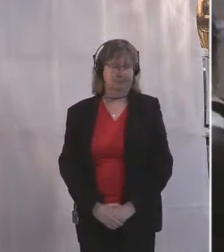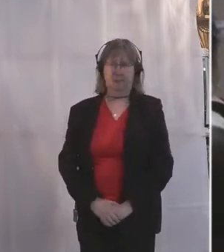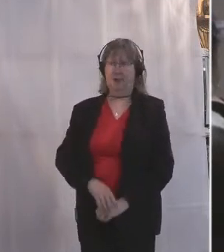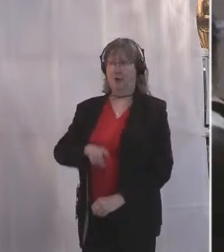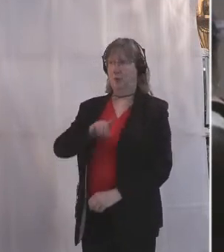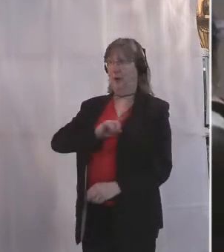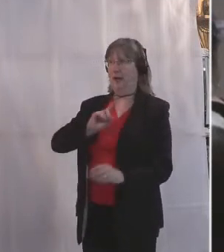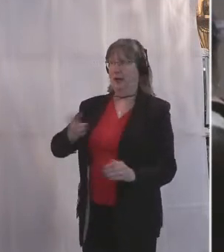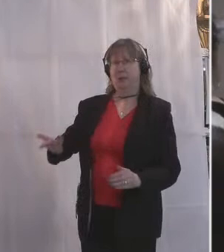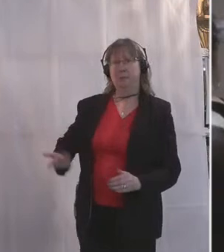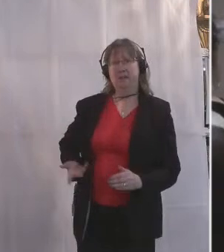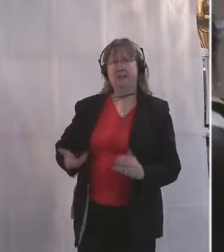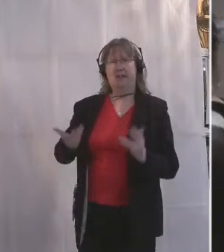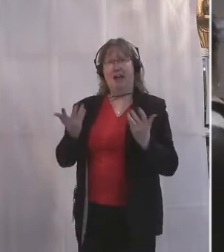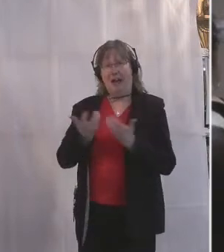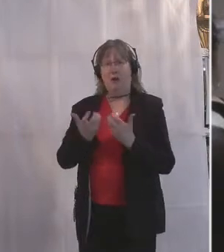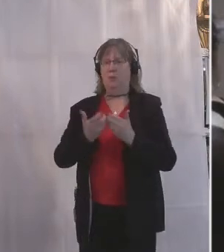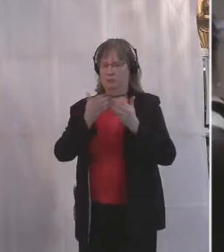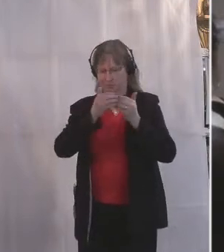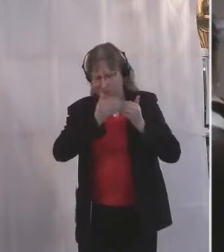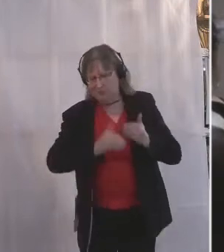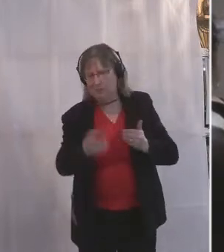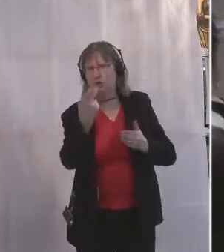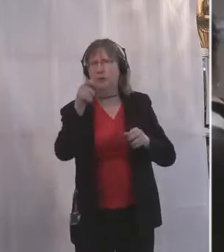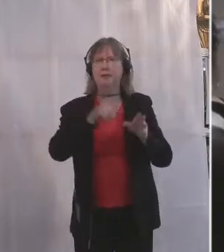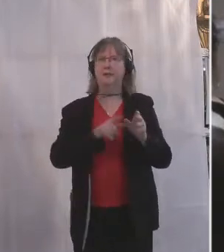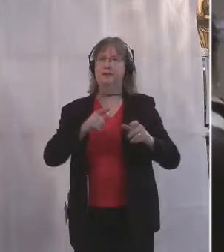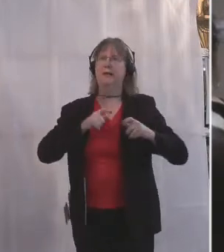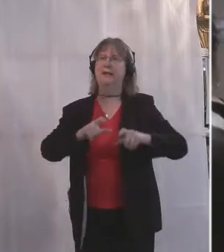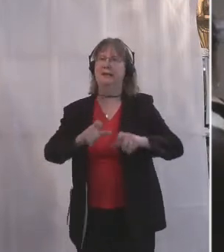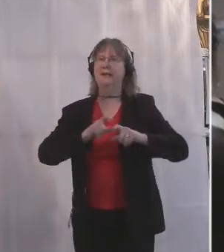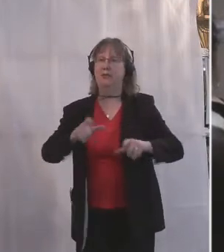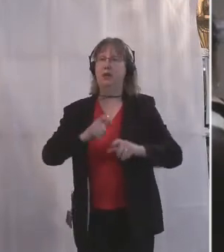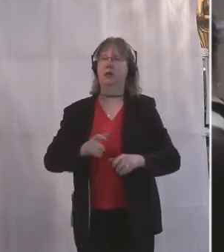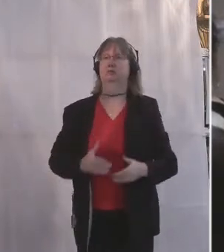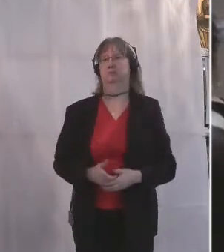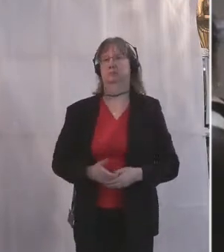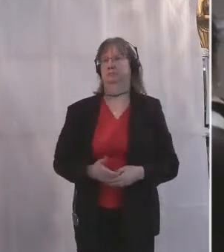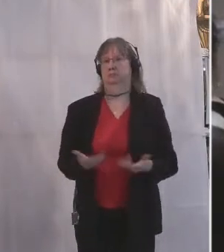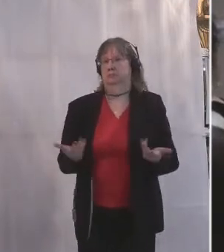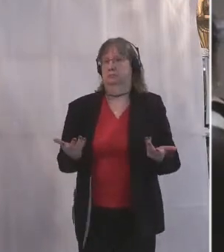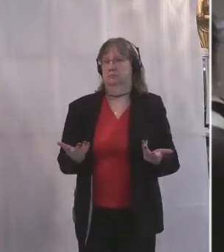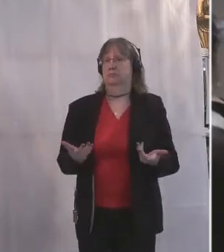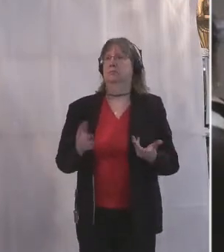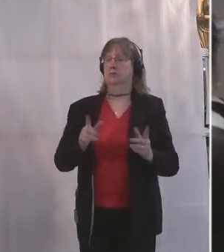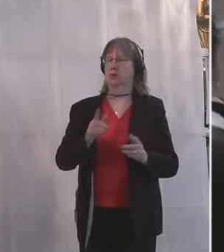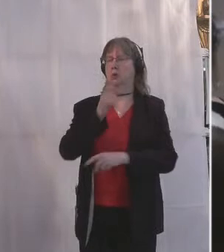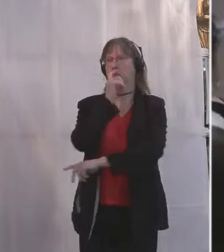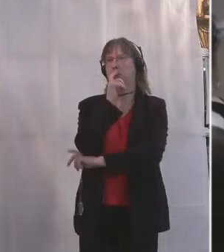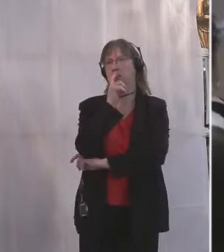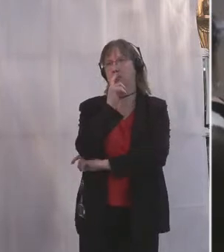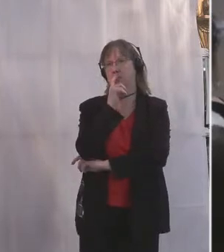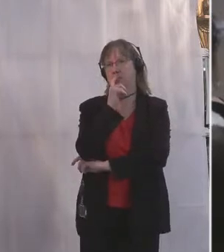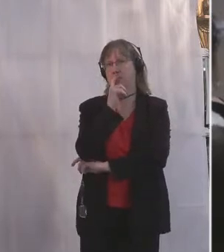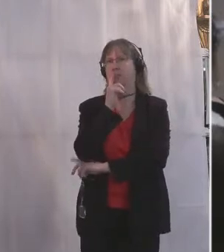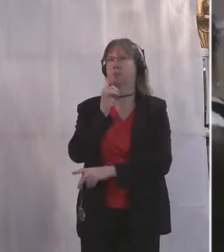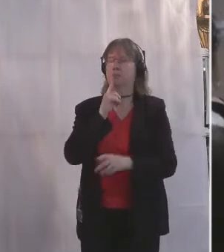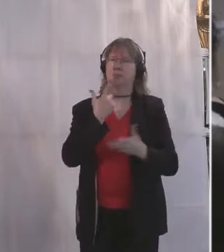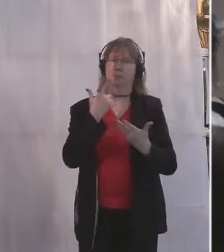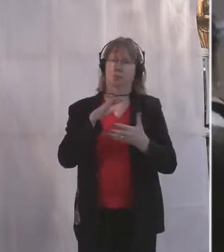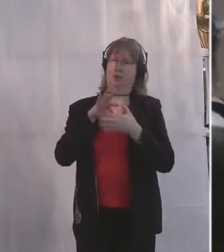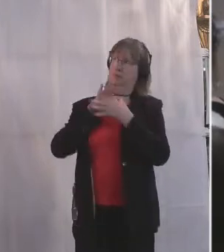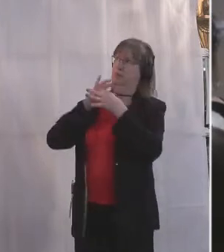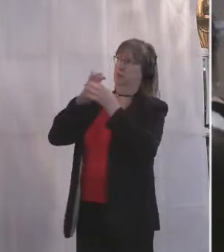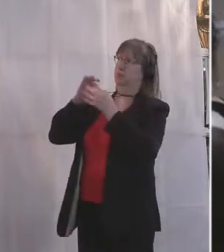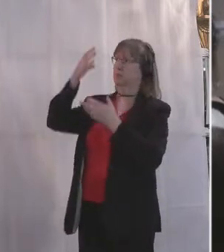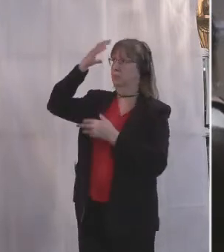survive, and to survive the next 20 years. So that work ultimately led us to Innovation Accelerator status. I'll work with government now